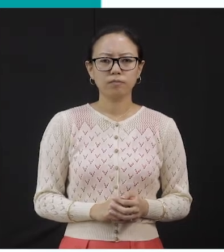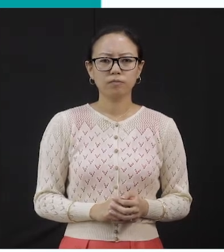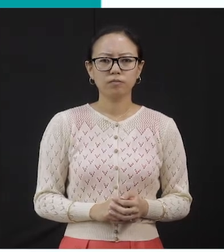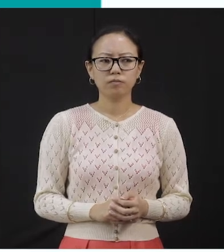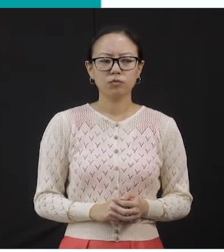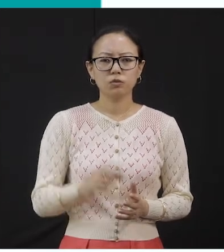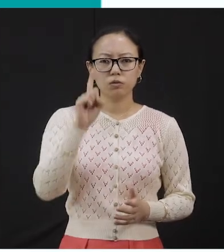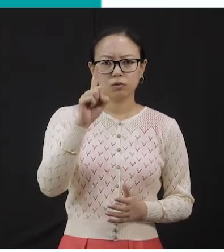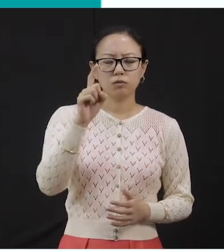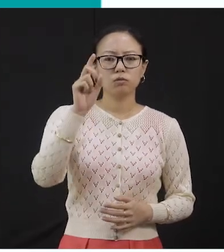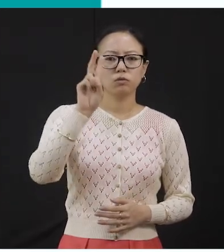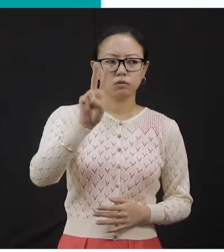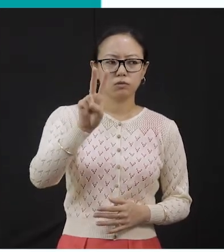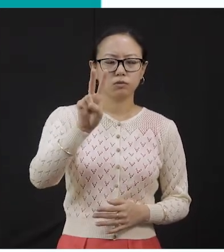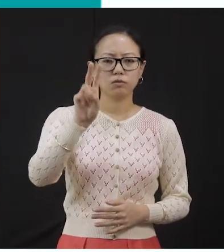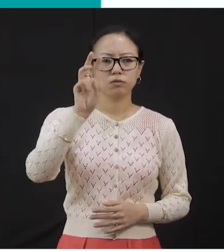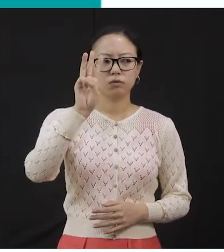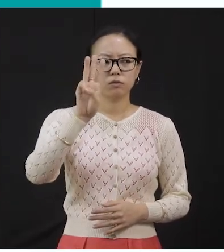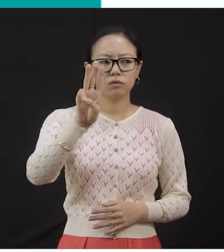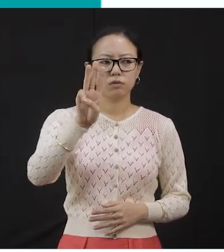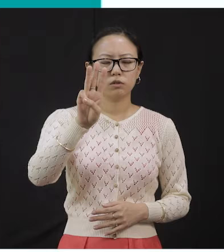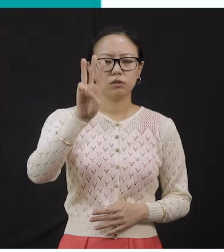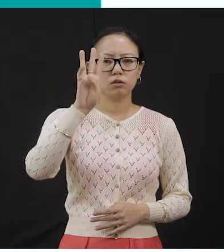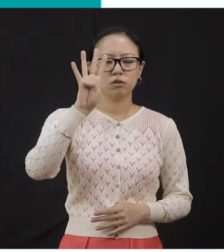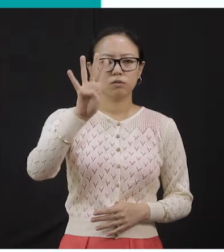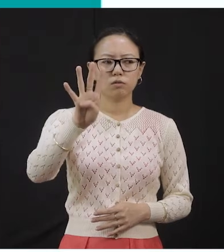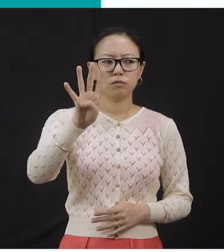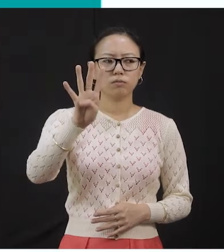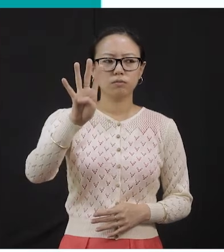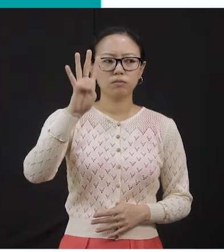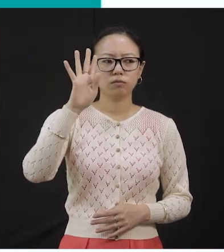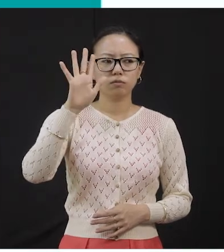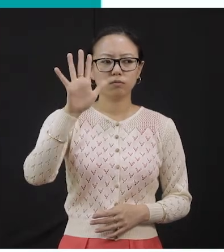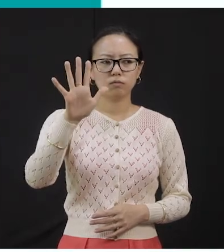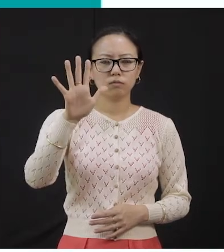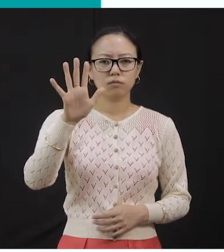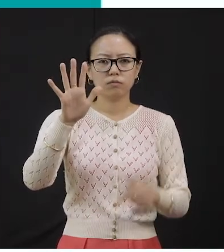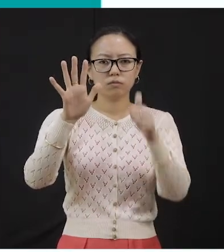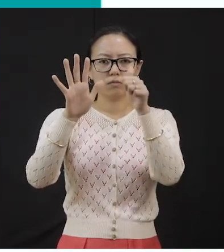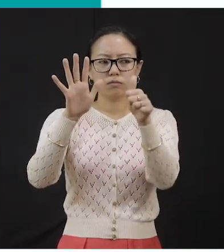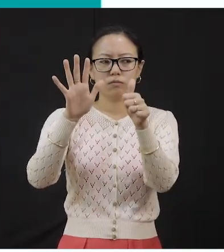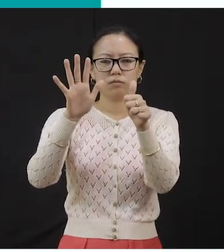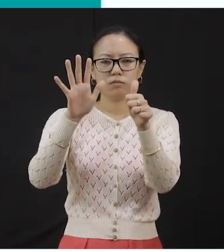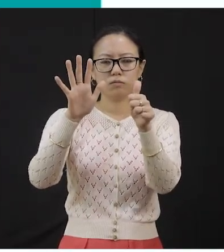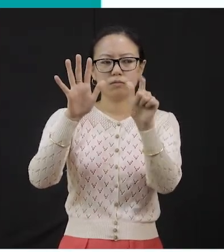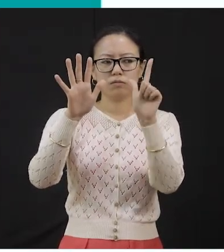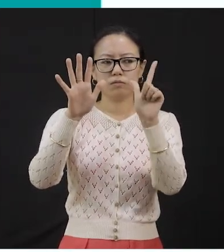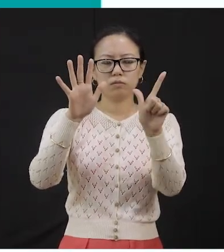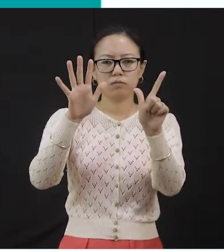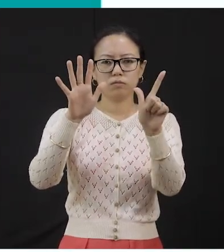remaining here? 1, 2, 3, 4, 5,